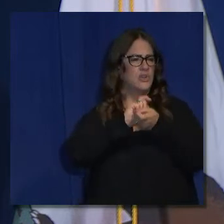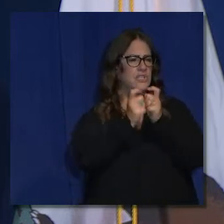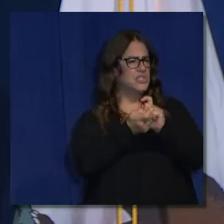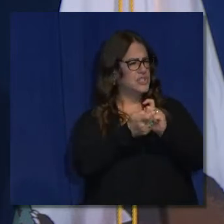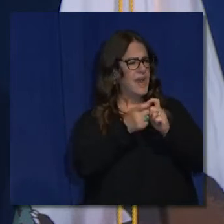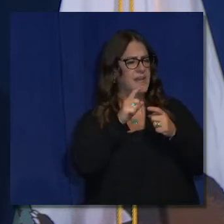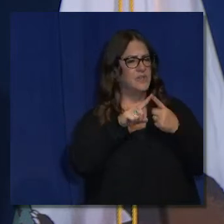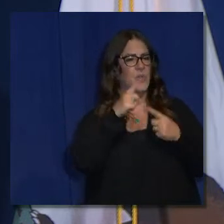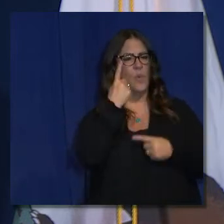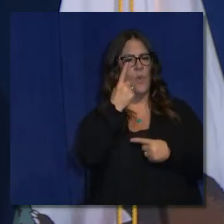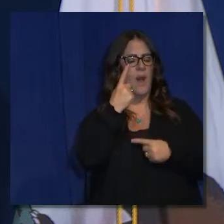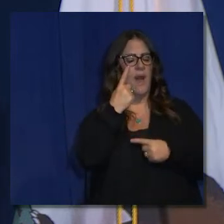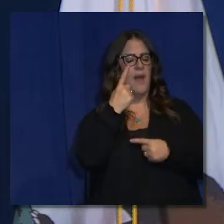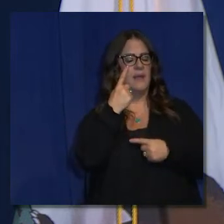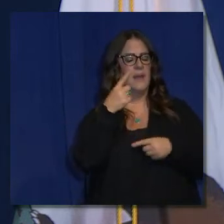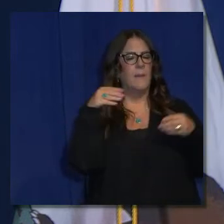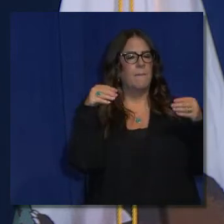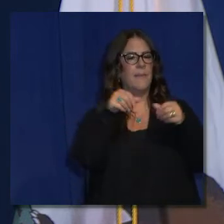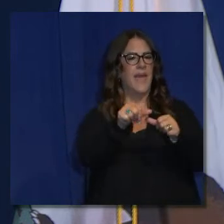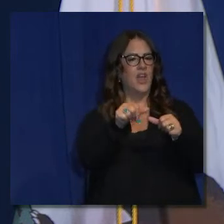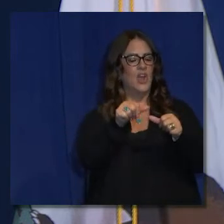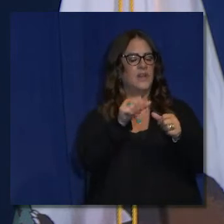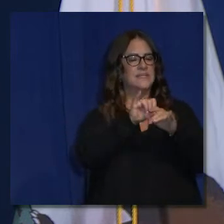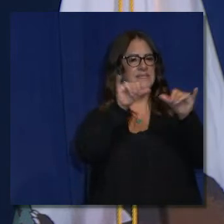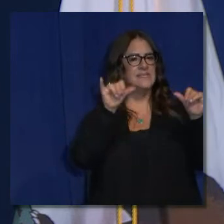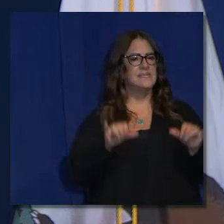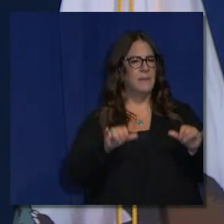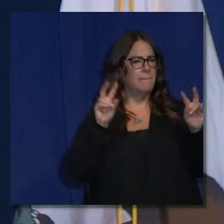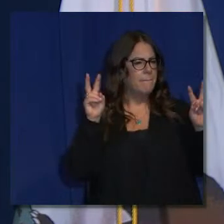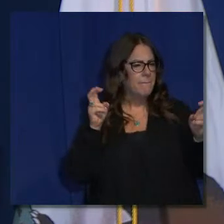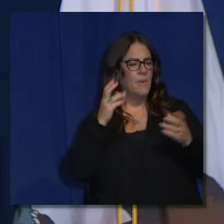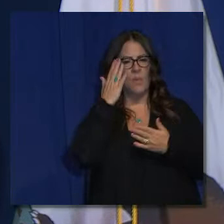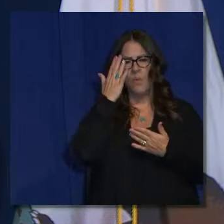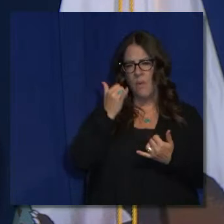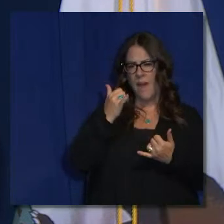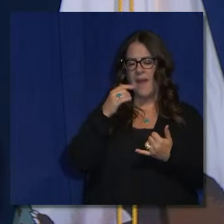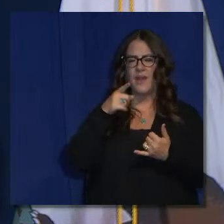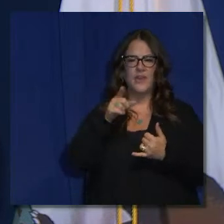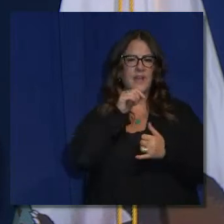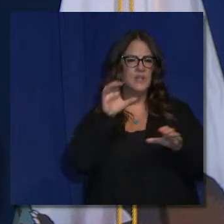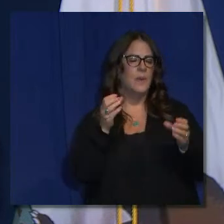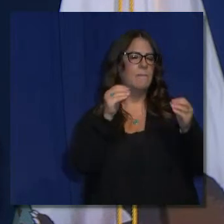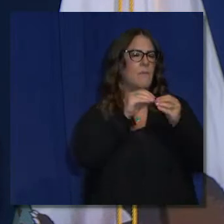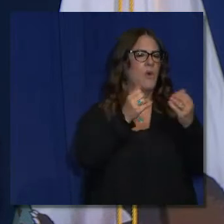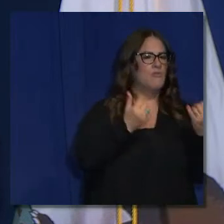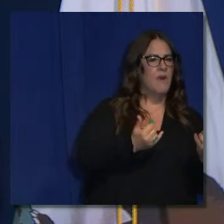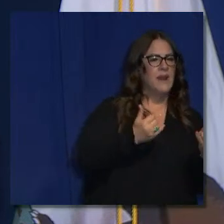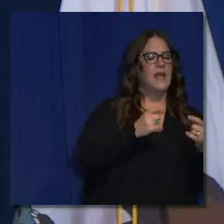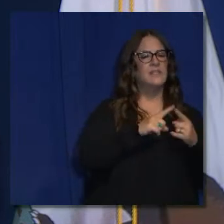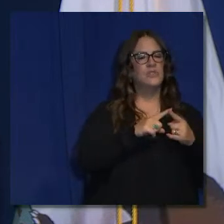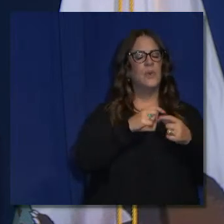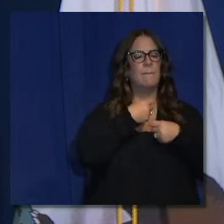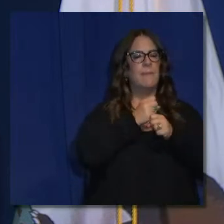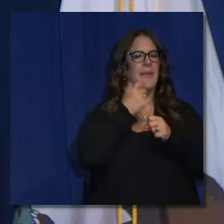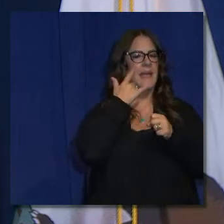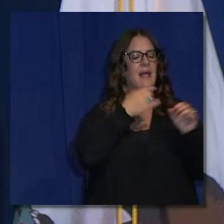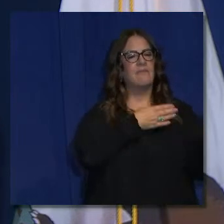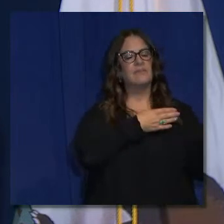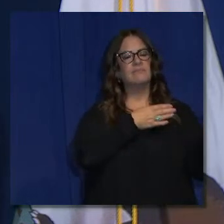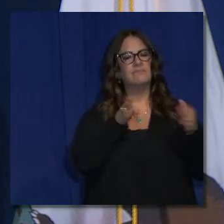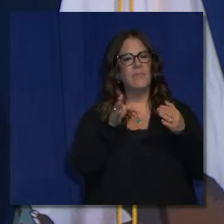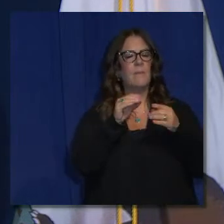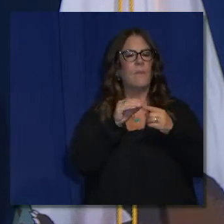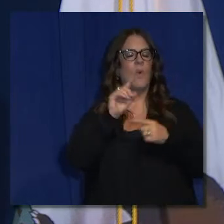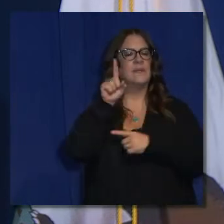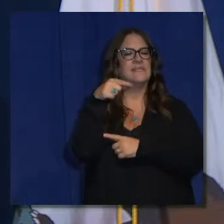something you've talked a lot about supporting. And so I'm wondering why that is and why you aren't doing more right now to move California toward a